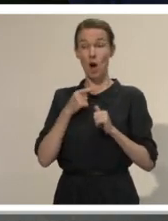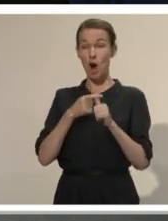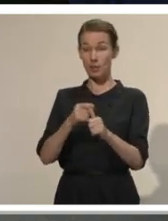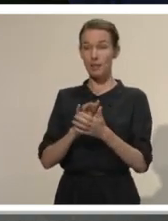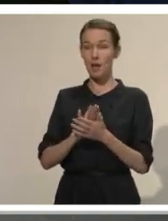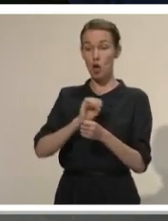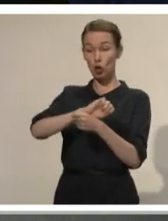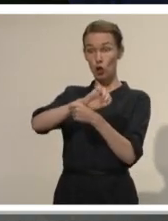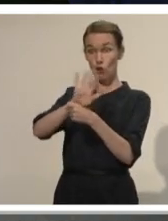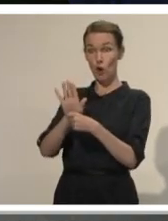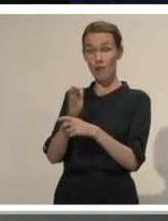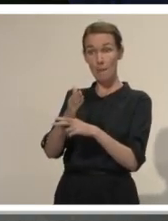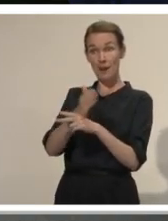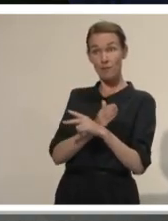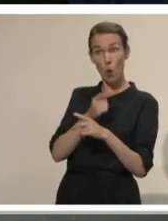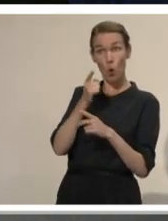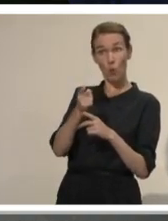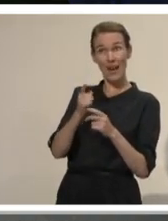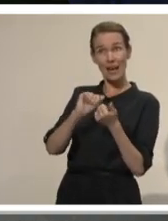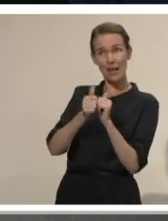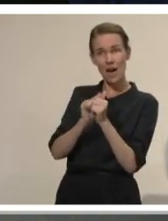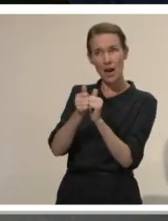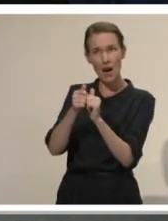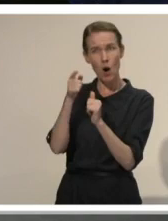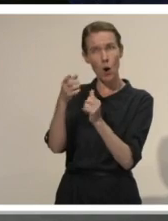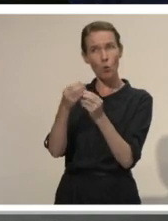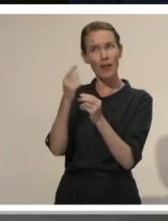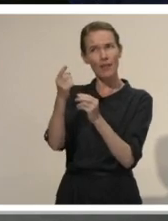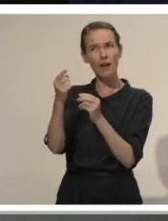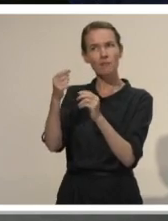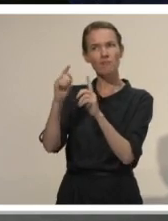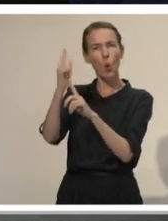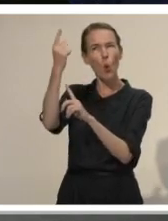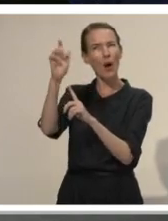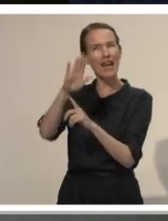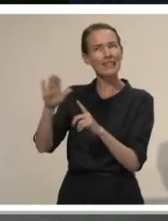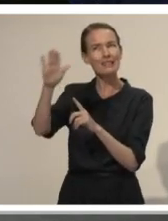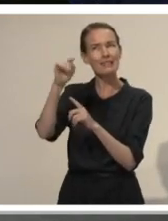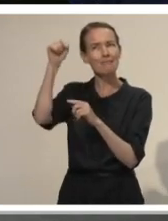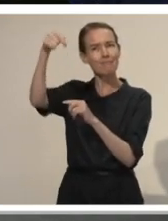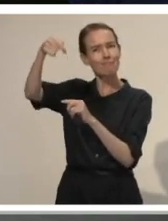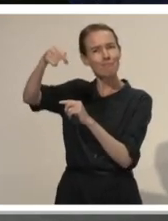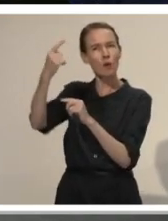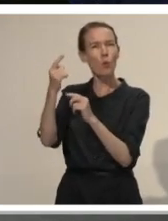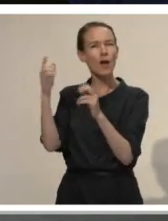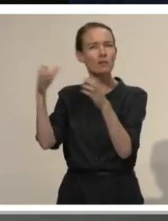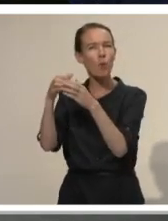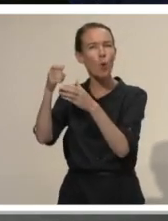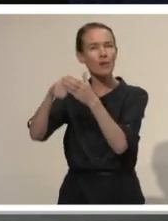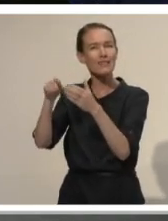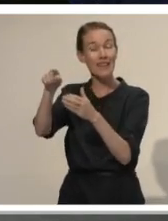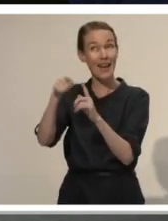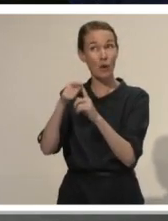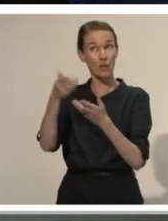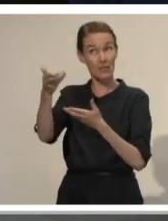hit, and none of that progress has been lost. But as you can imagine, there hasn't been the ability to bring any finality or closure to that at this time,